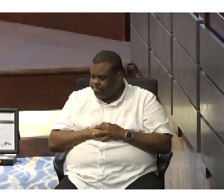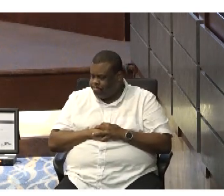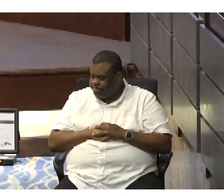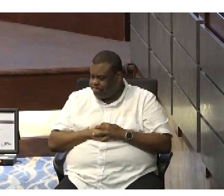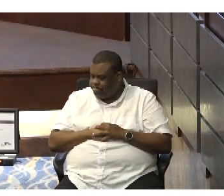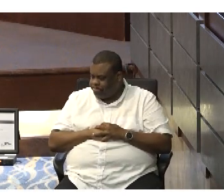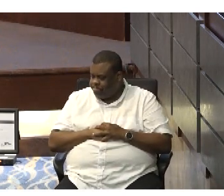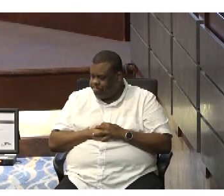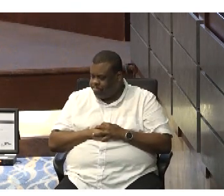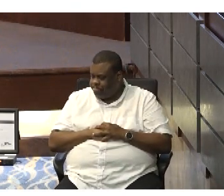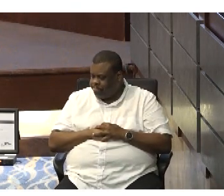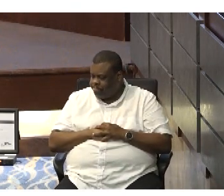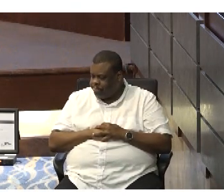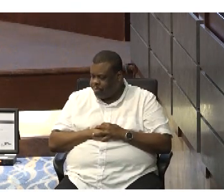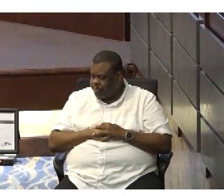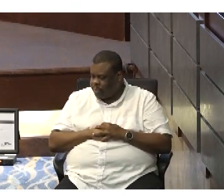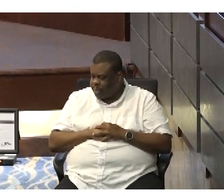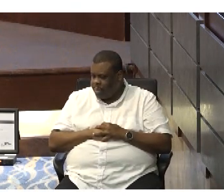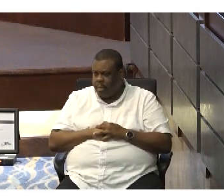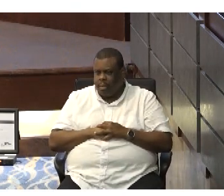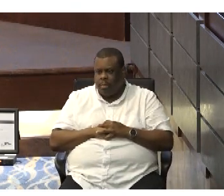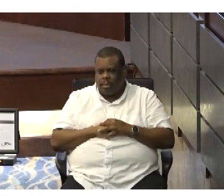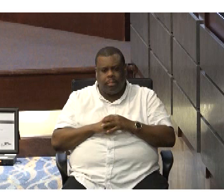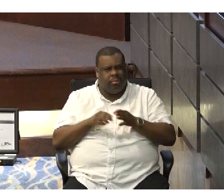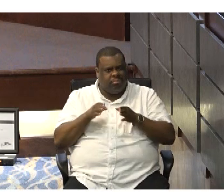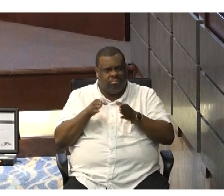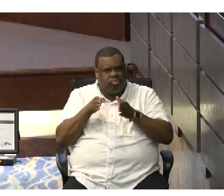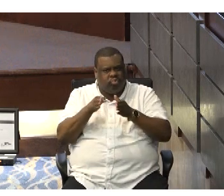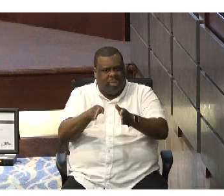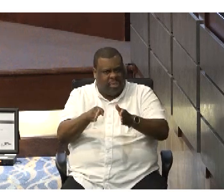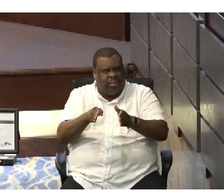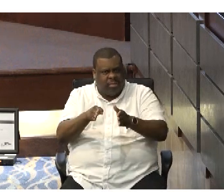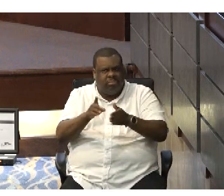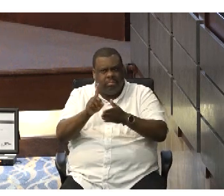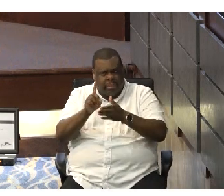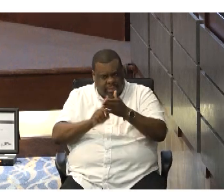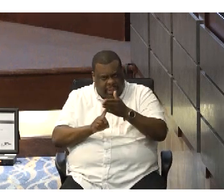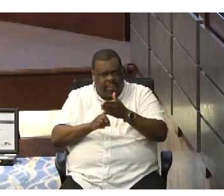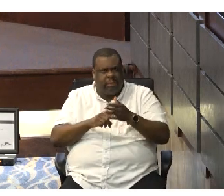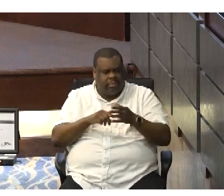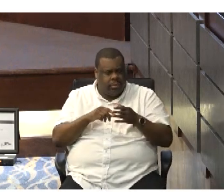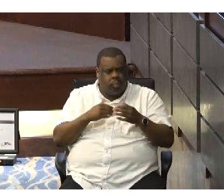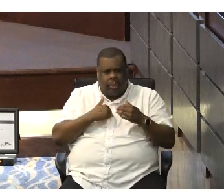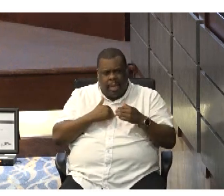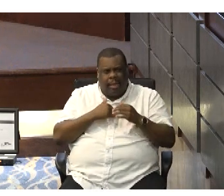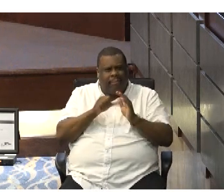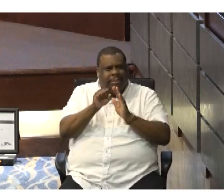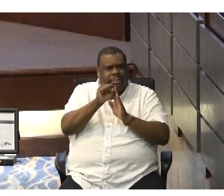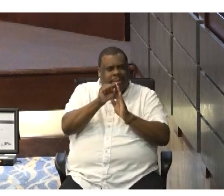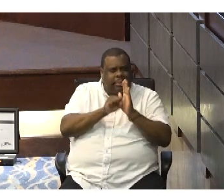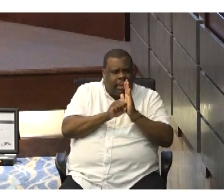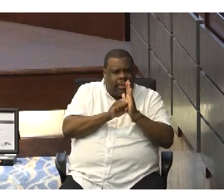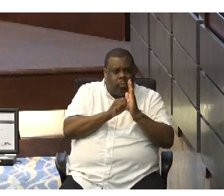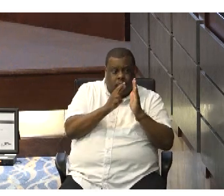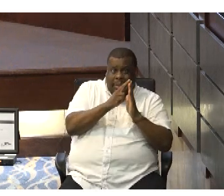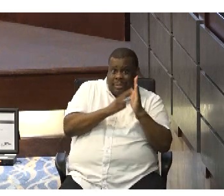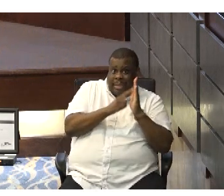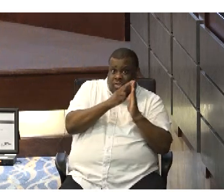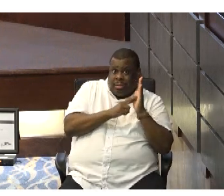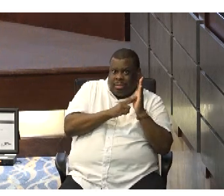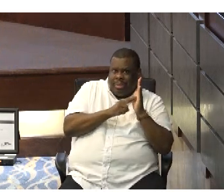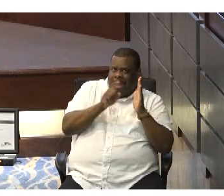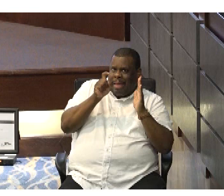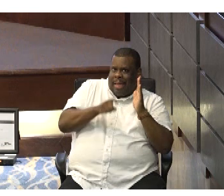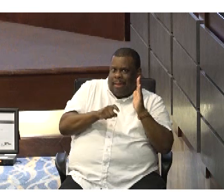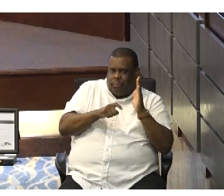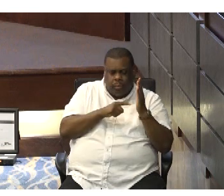life cycle costs, again, like the street design. We have state and federal regulations that we have to comply with, and we